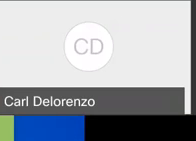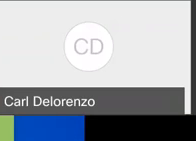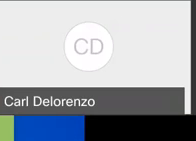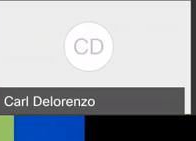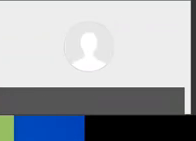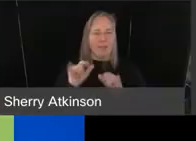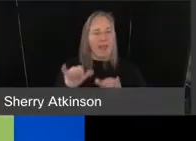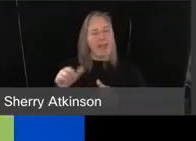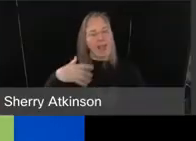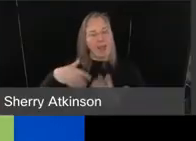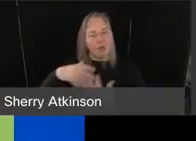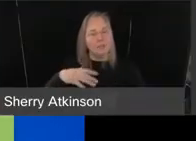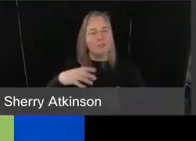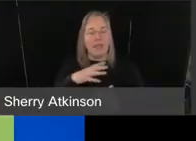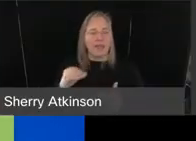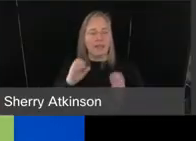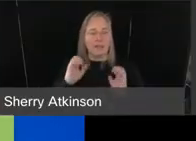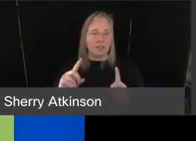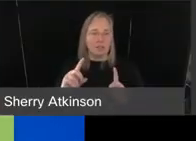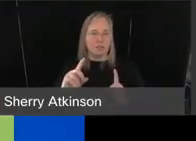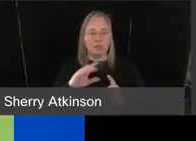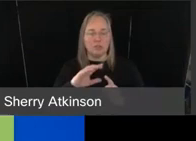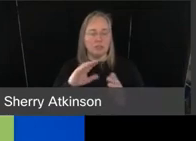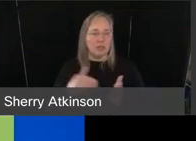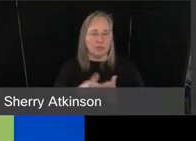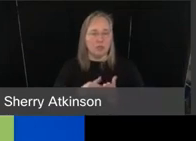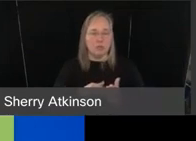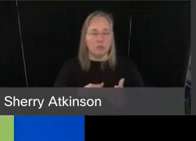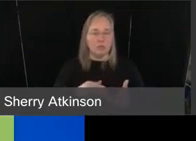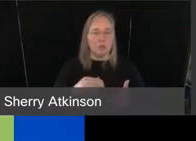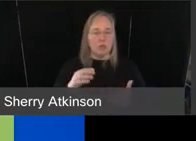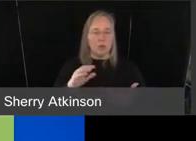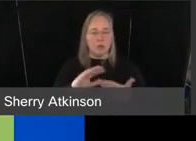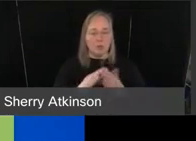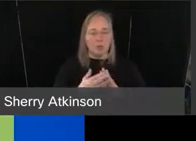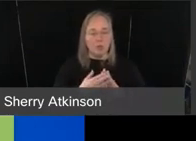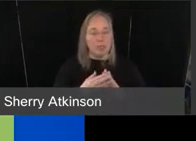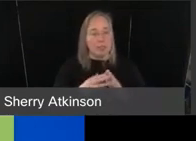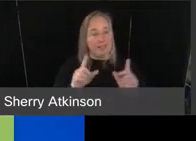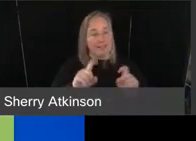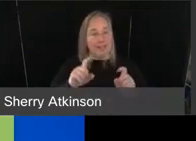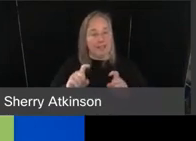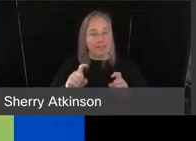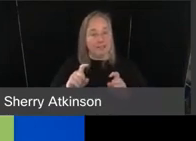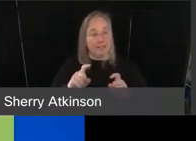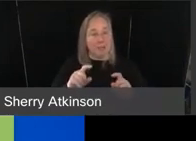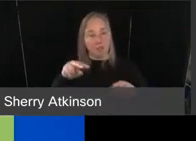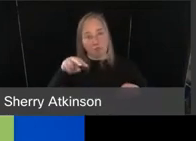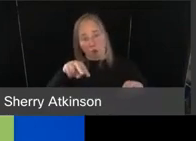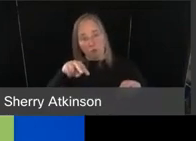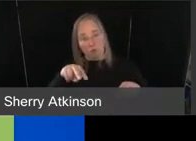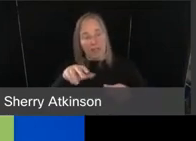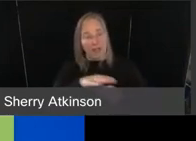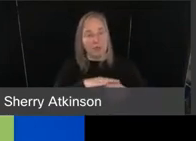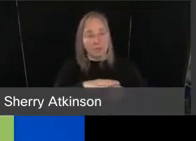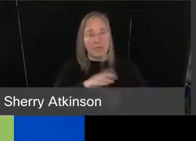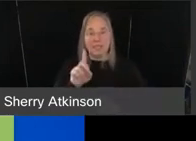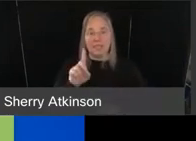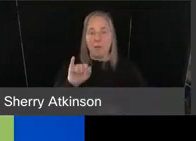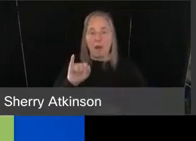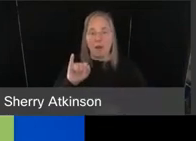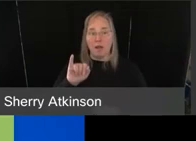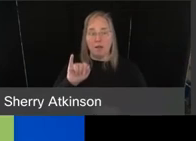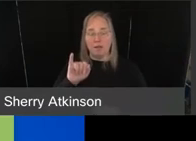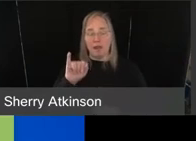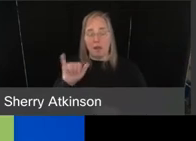centers, community meeting spaces, test proctoring areas, DIY education centers and